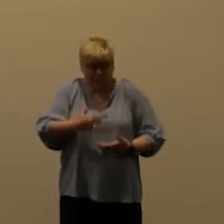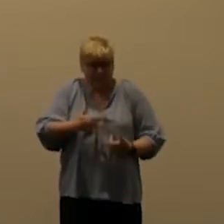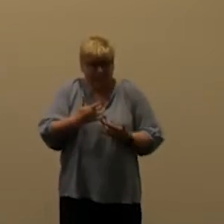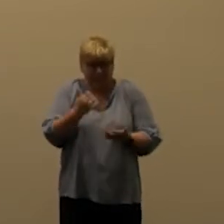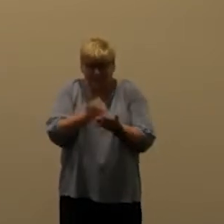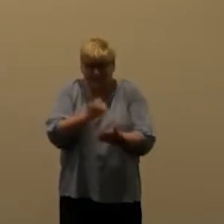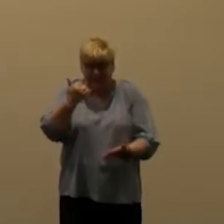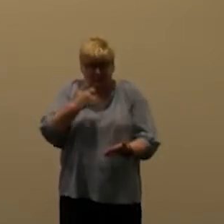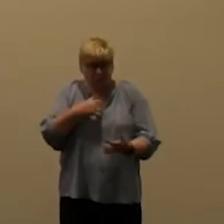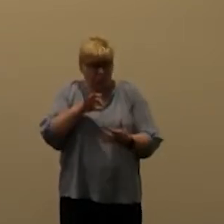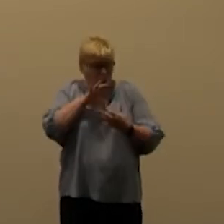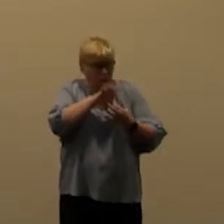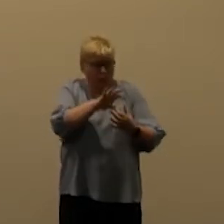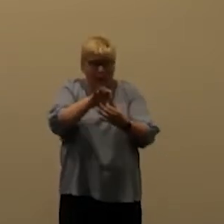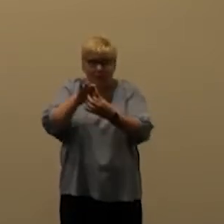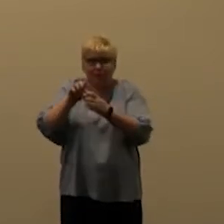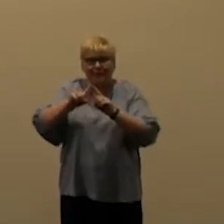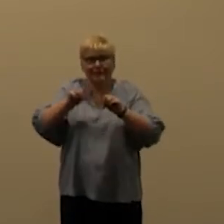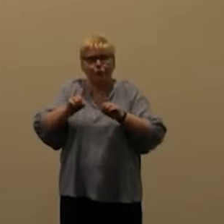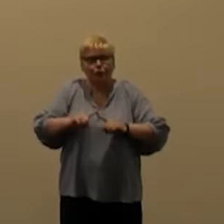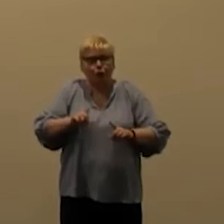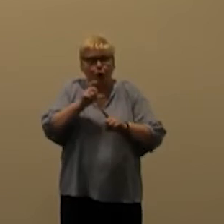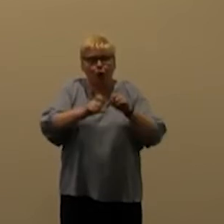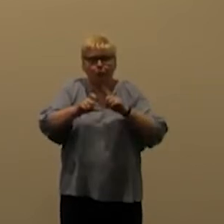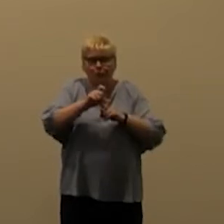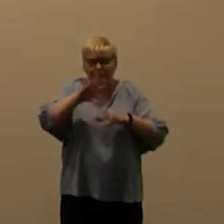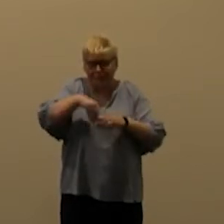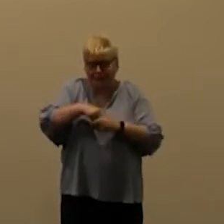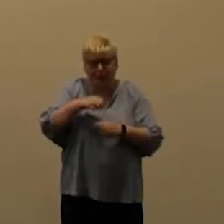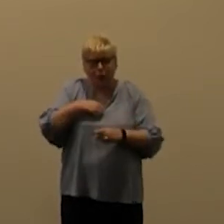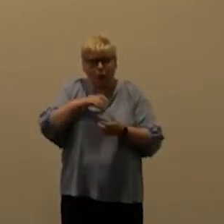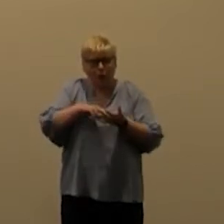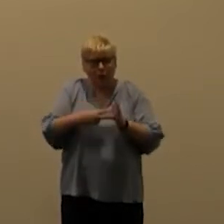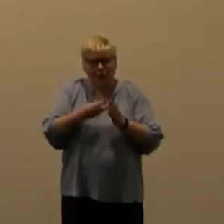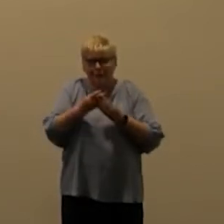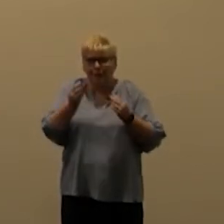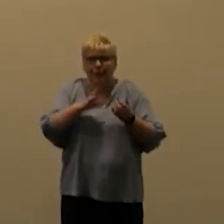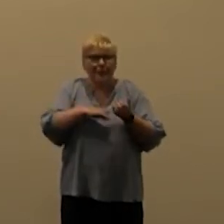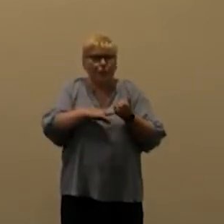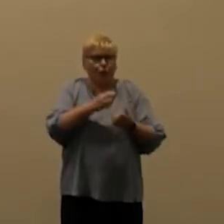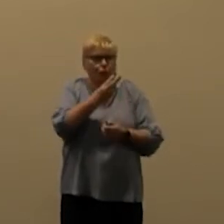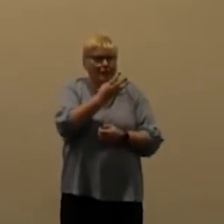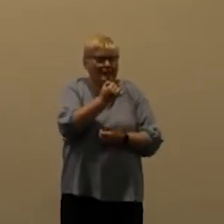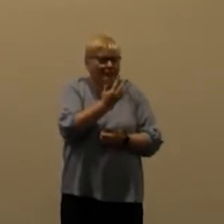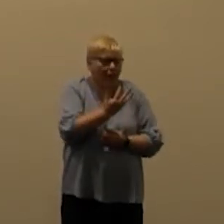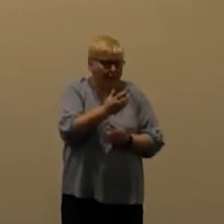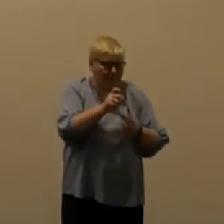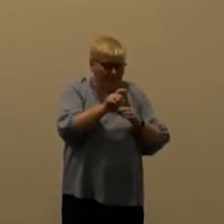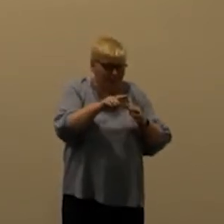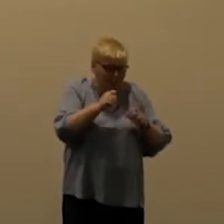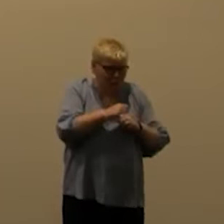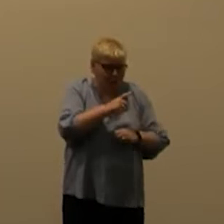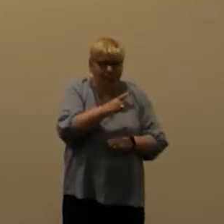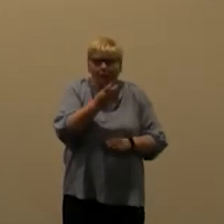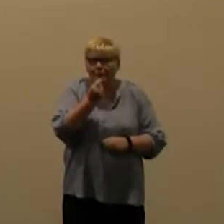to connect with the different communities we have in our organisation. And some of them are Microsoft 365, did you know? We have other